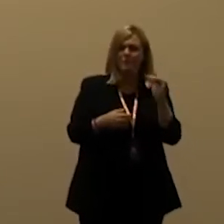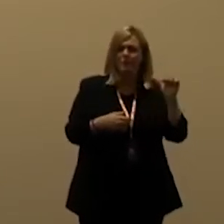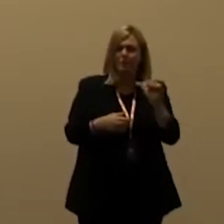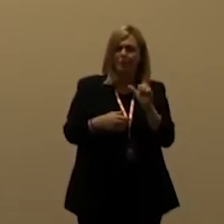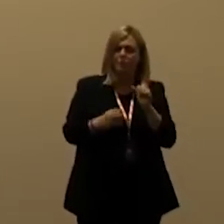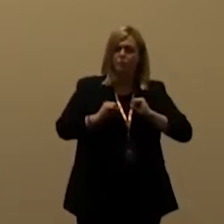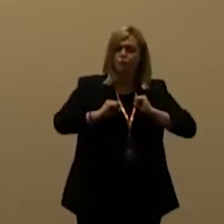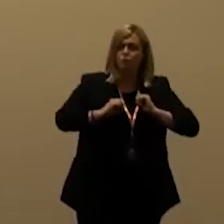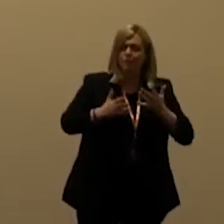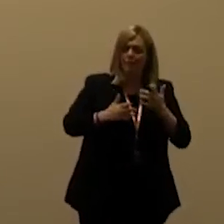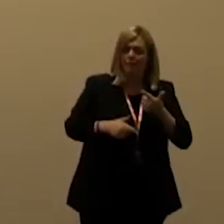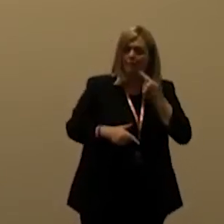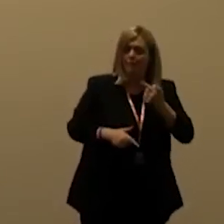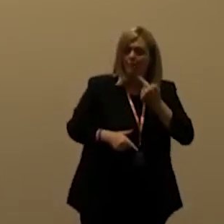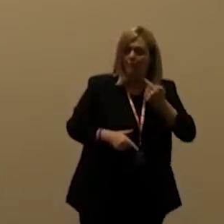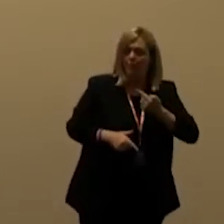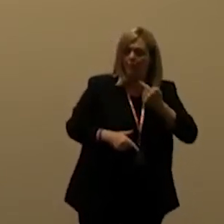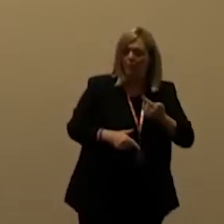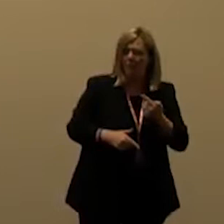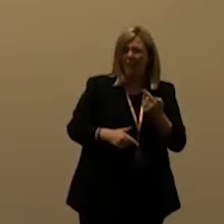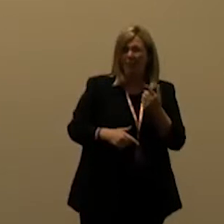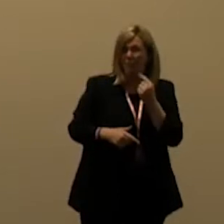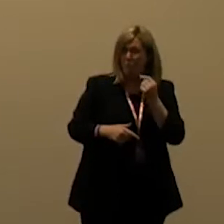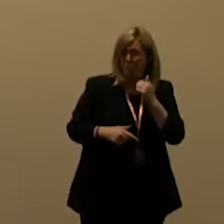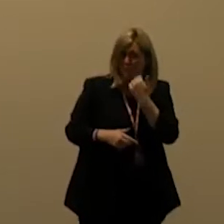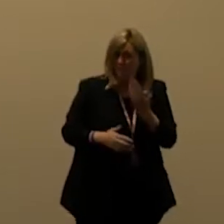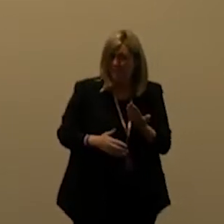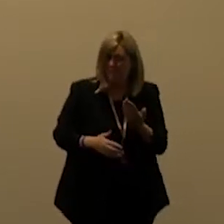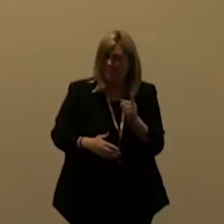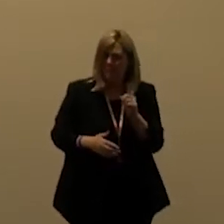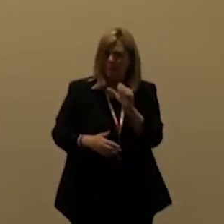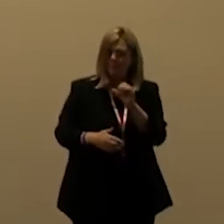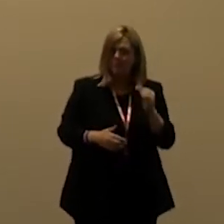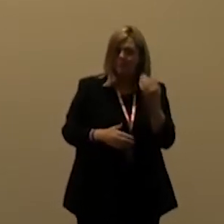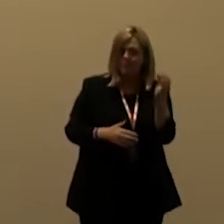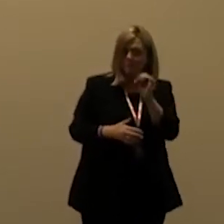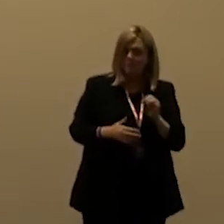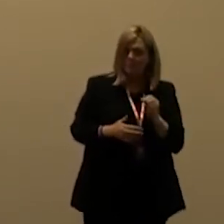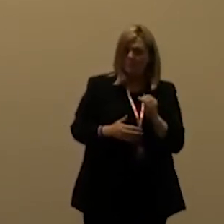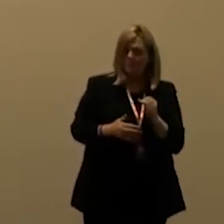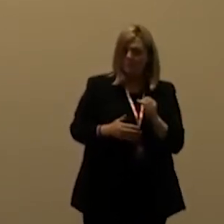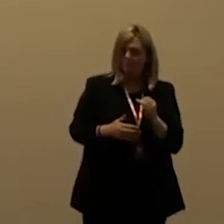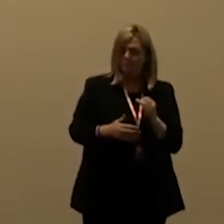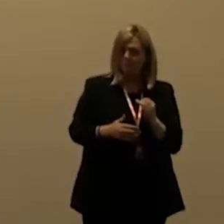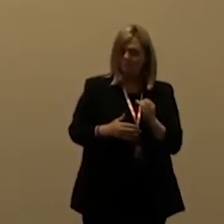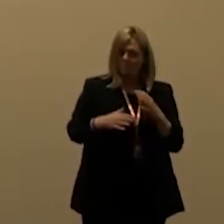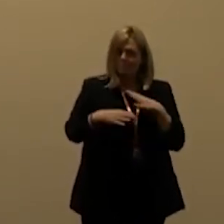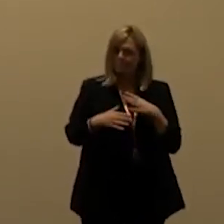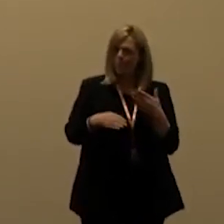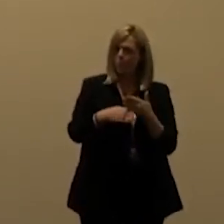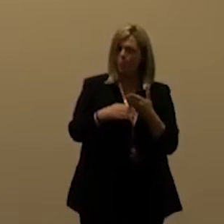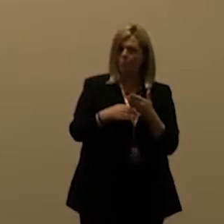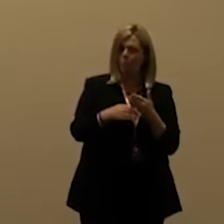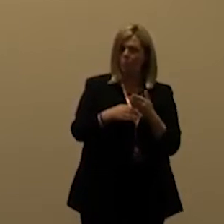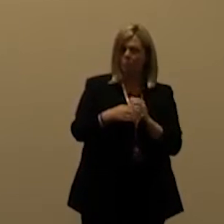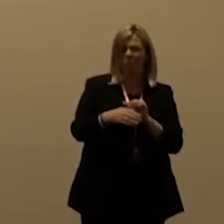retiring every day or every week, maybe day actually, 65% plan to work beyond the age of